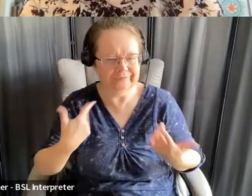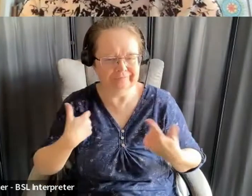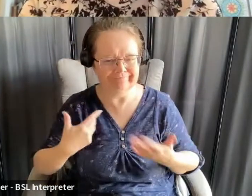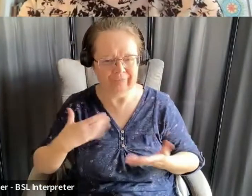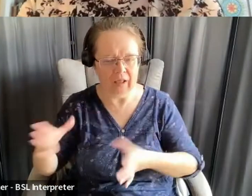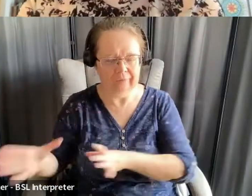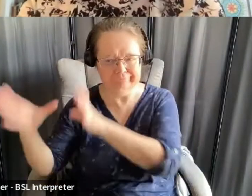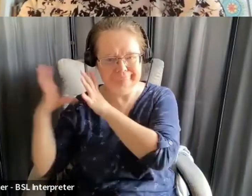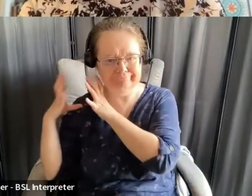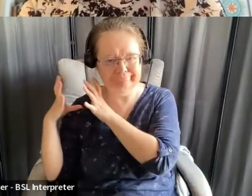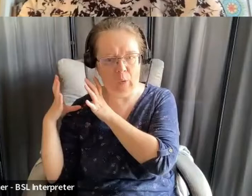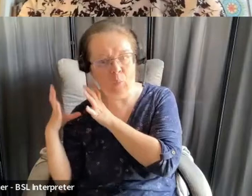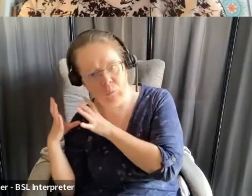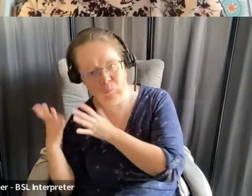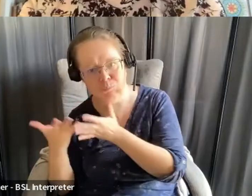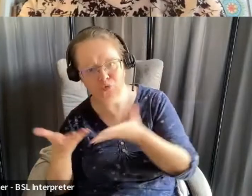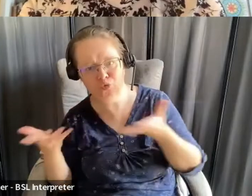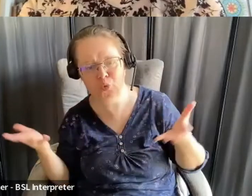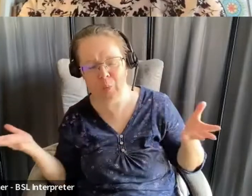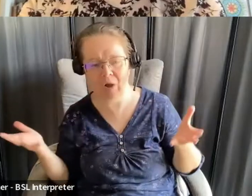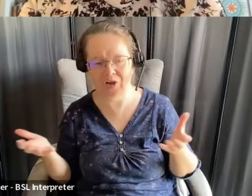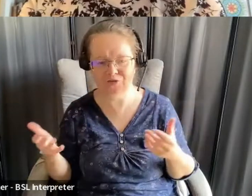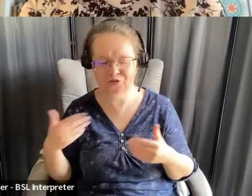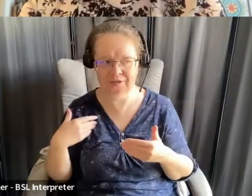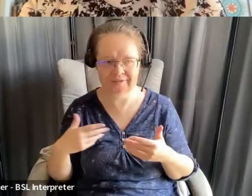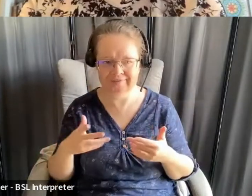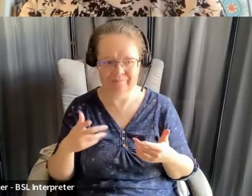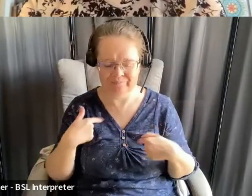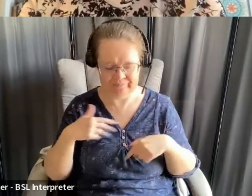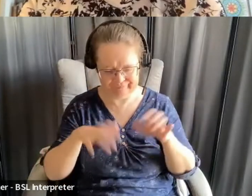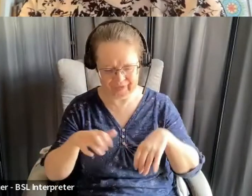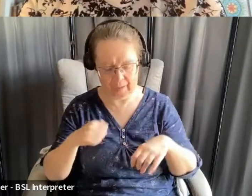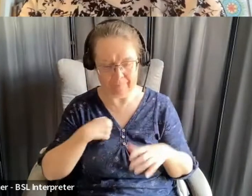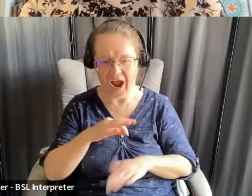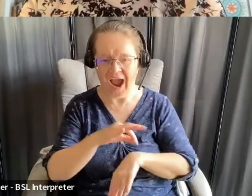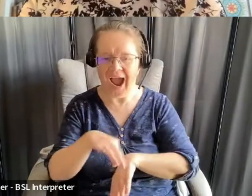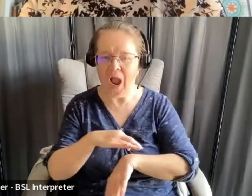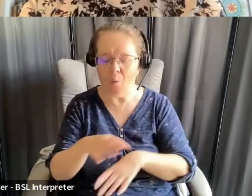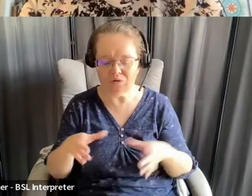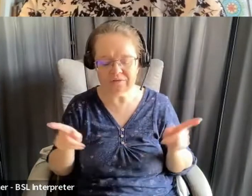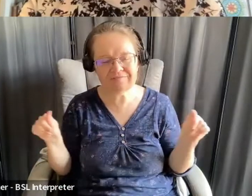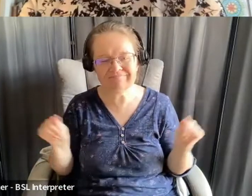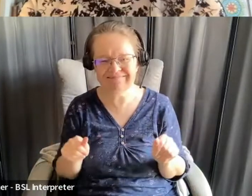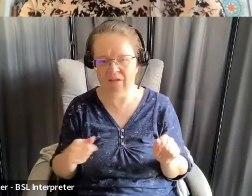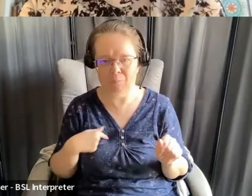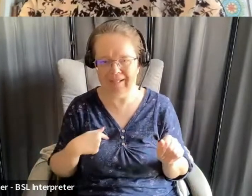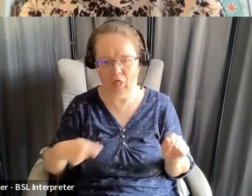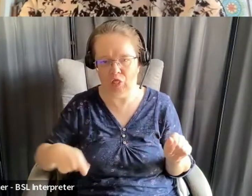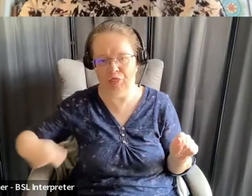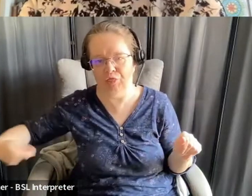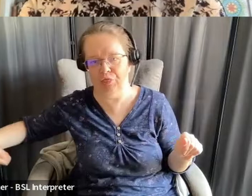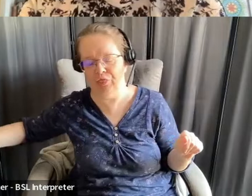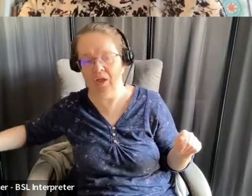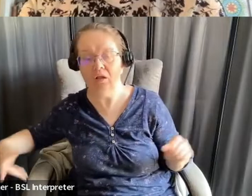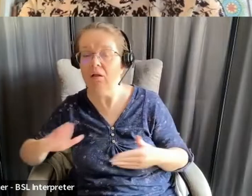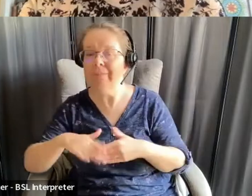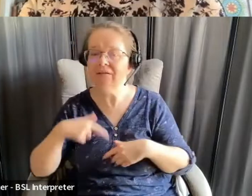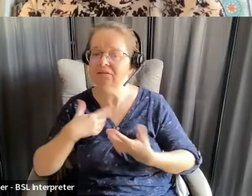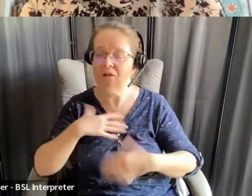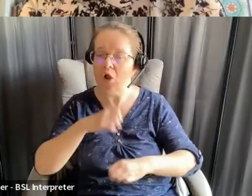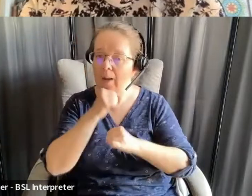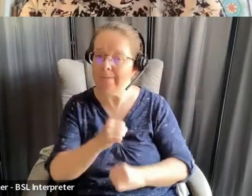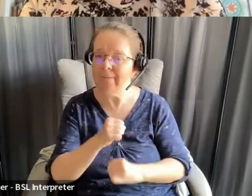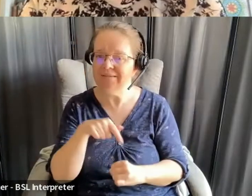know, work way beyond in terms of my number of hours that I really should do. But it's a commitment to